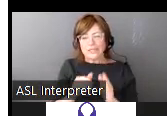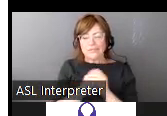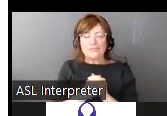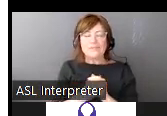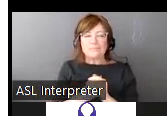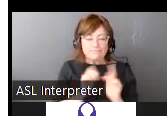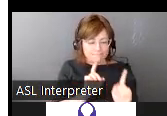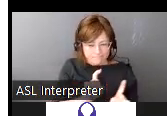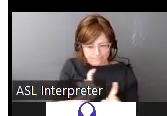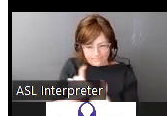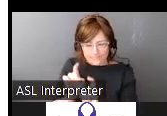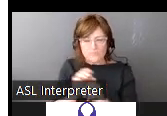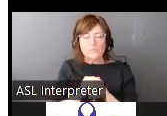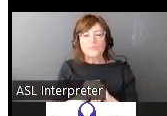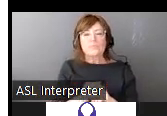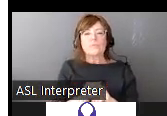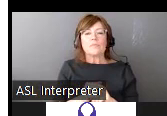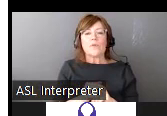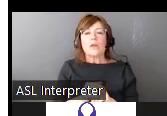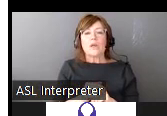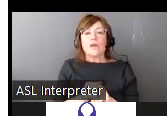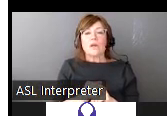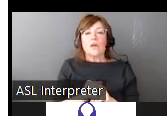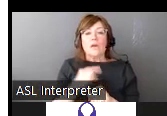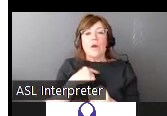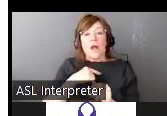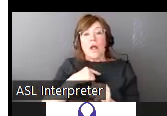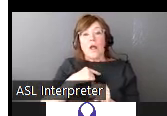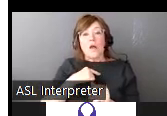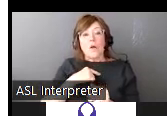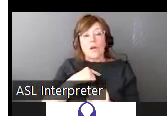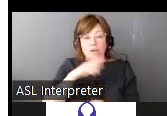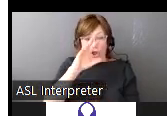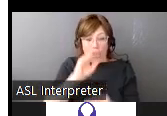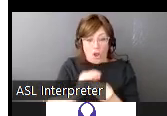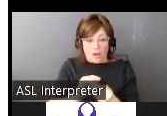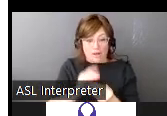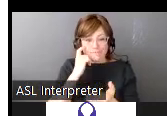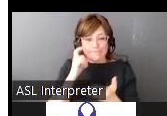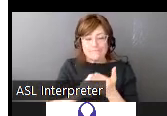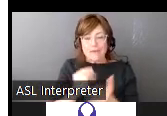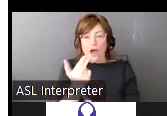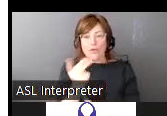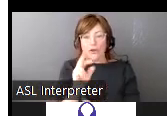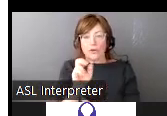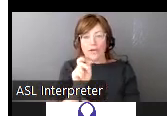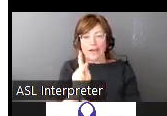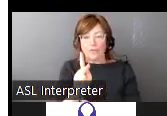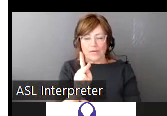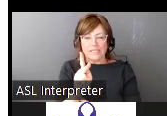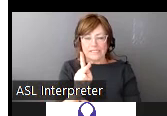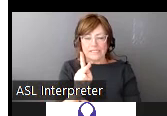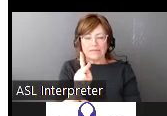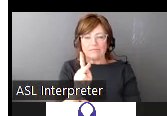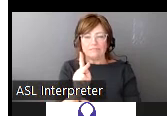We examined 13 risk factors identified from existing literature, and these are